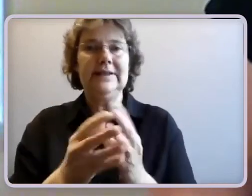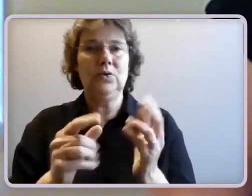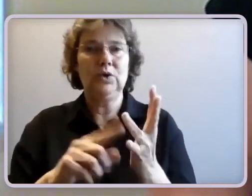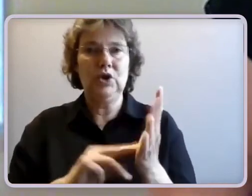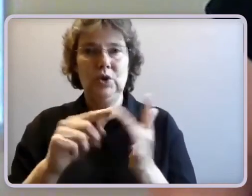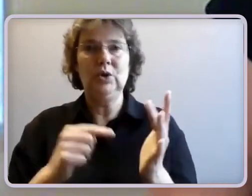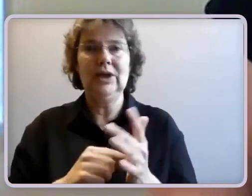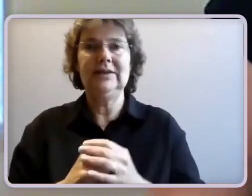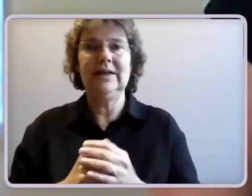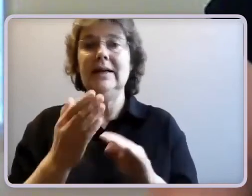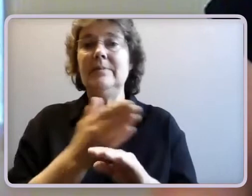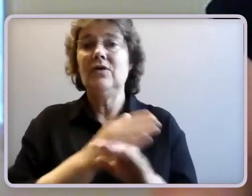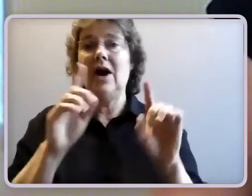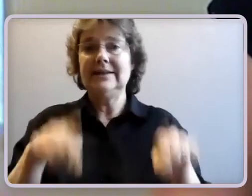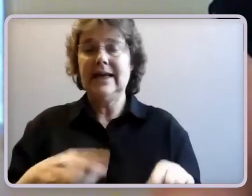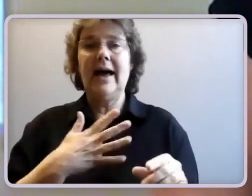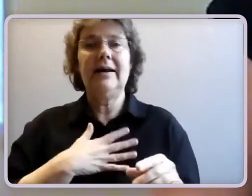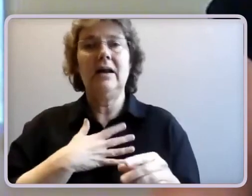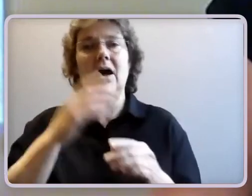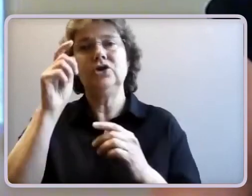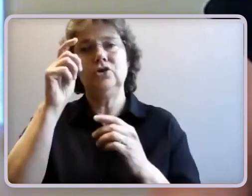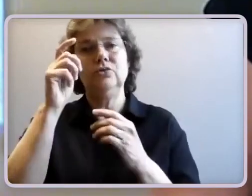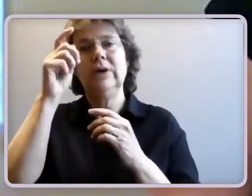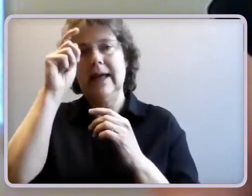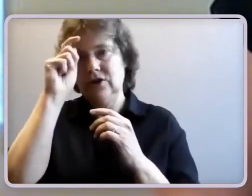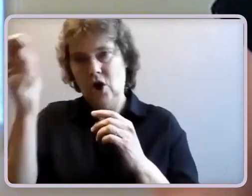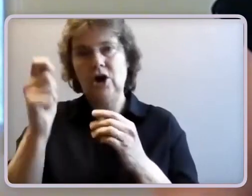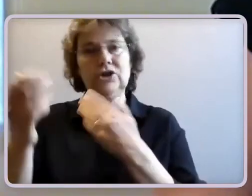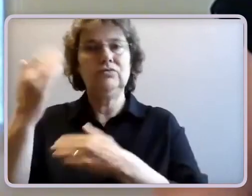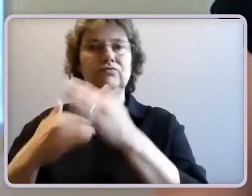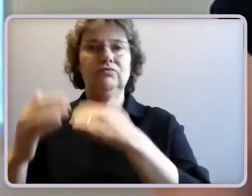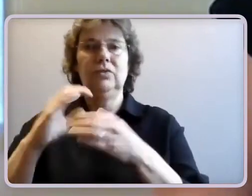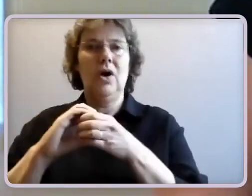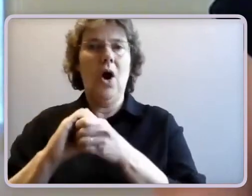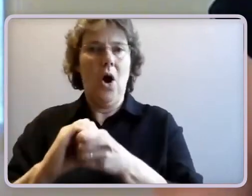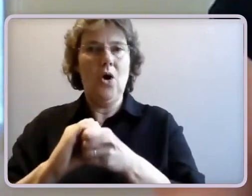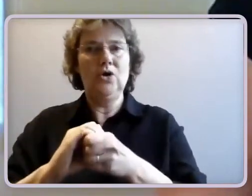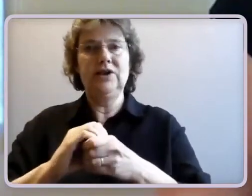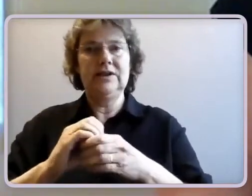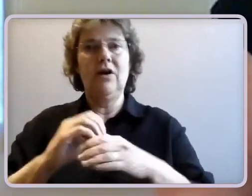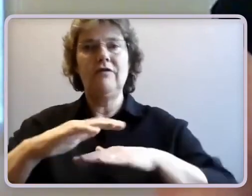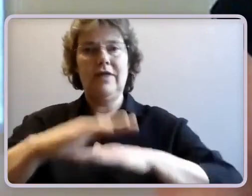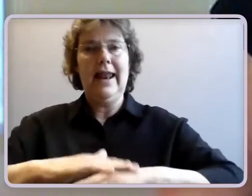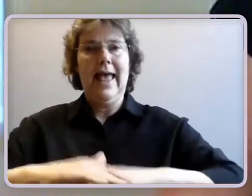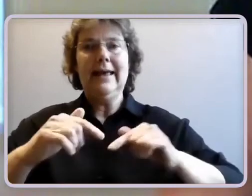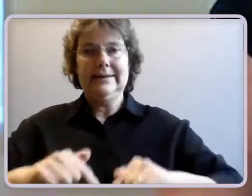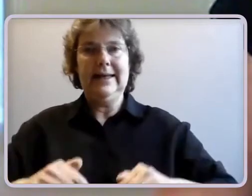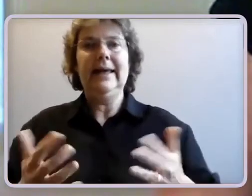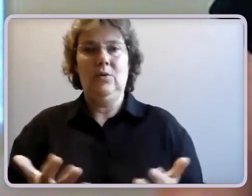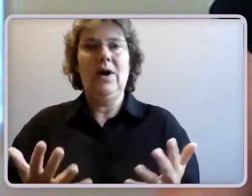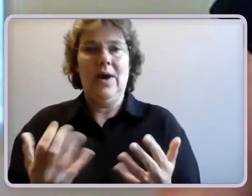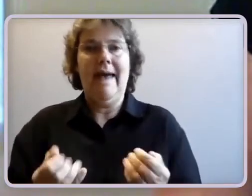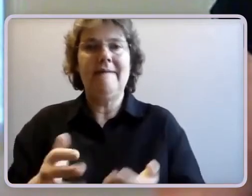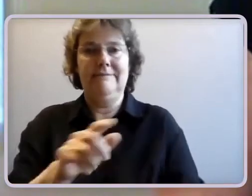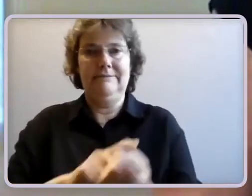like to acknowledge the traditional owners of the land on which we meet and pay my respect to their elders, past, present and emerging.